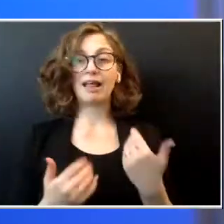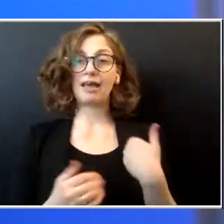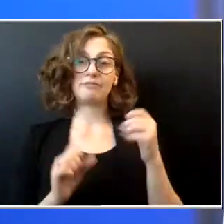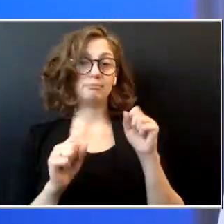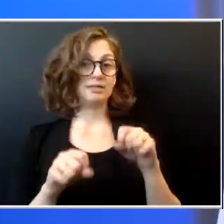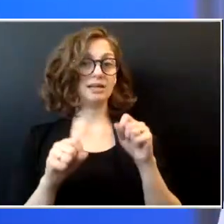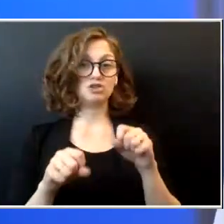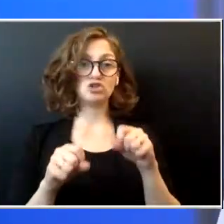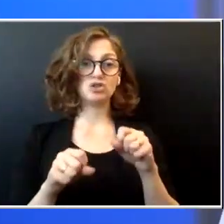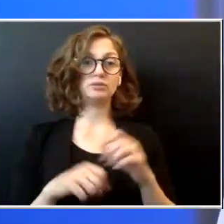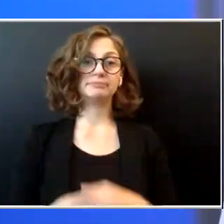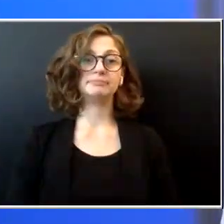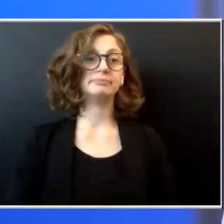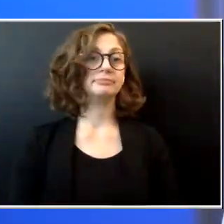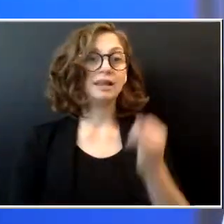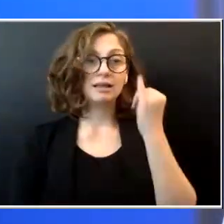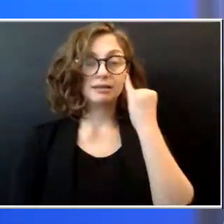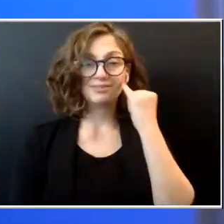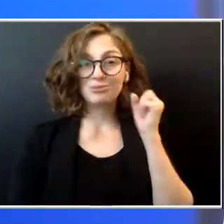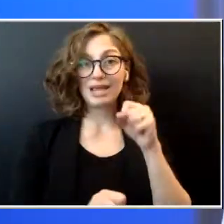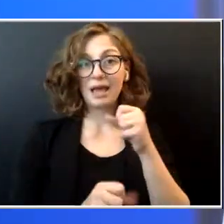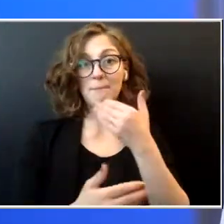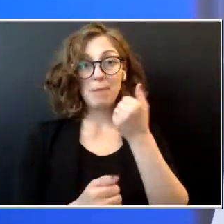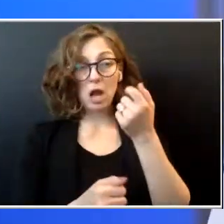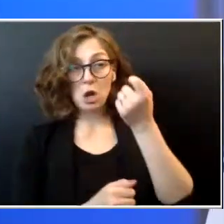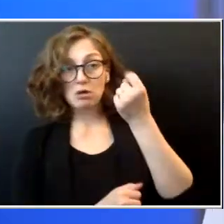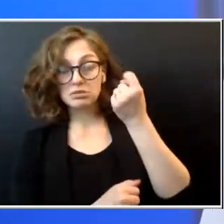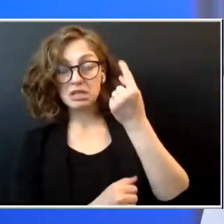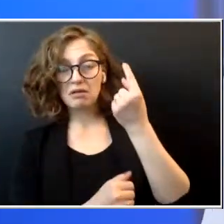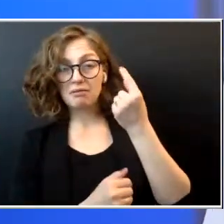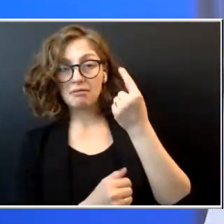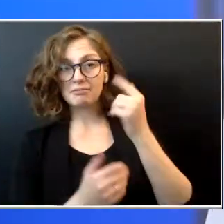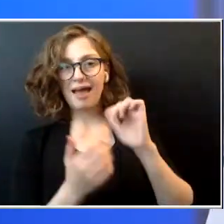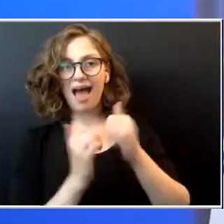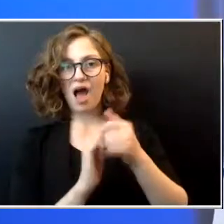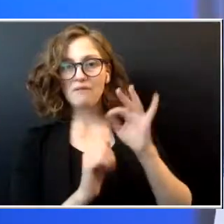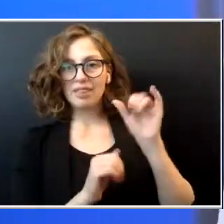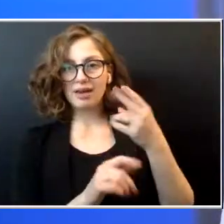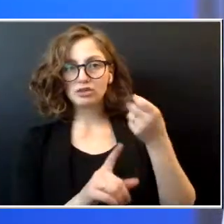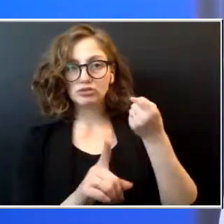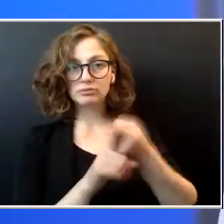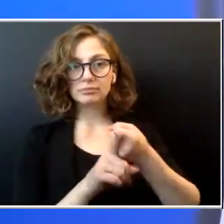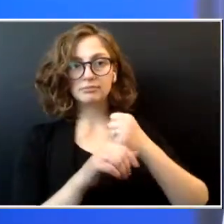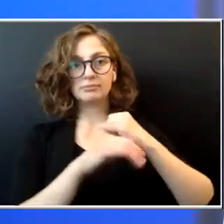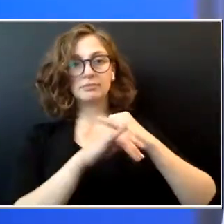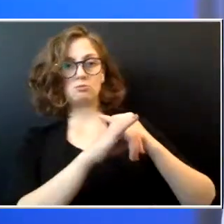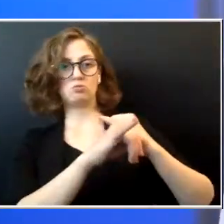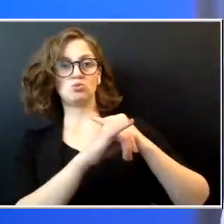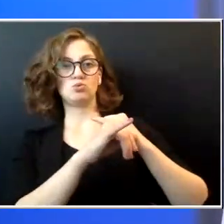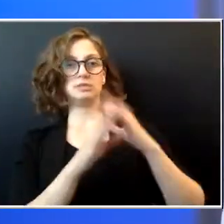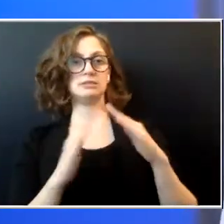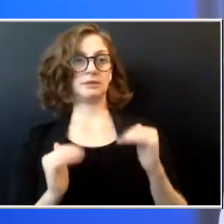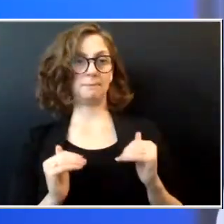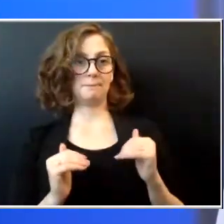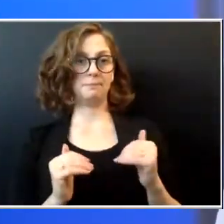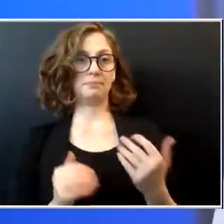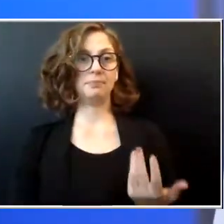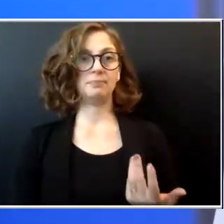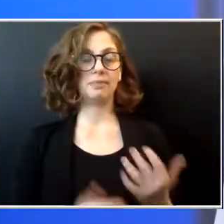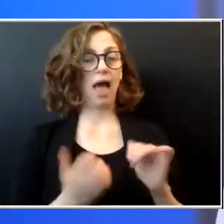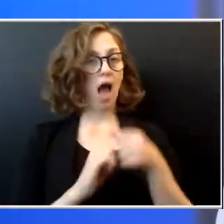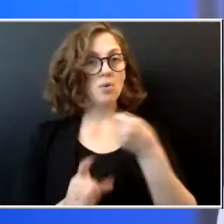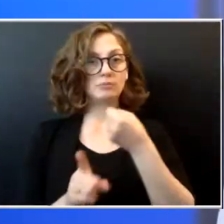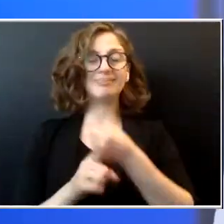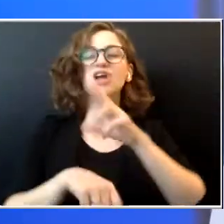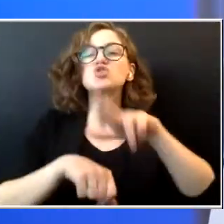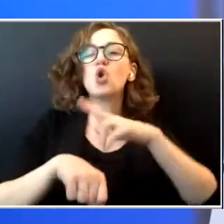can better understand how FLASH may act on the immune system, how it may impact kind of normal tissue, we will